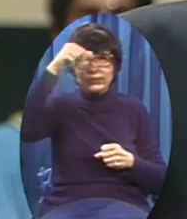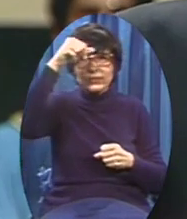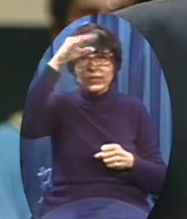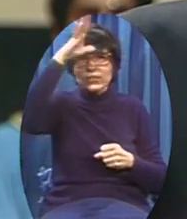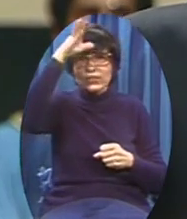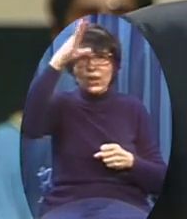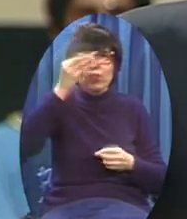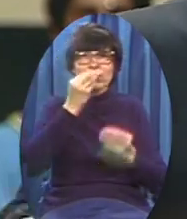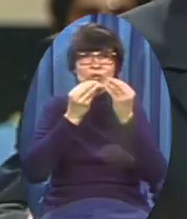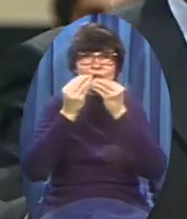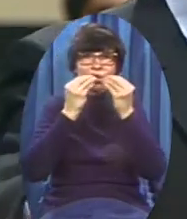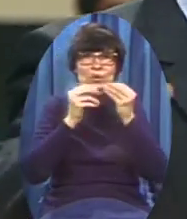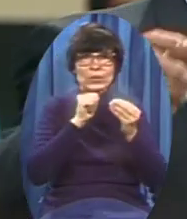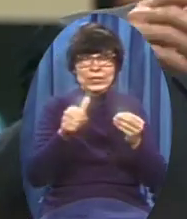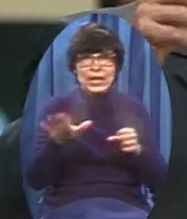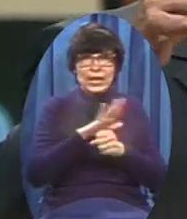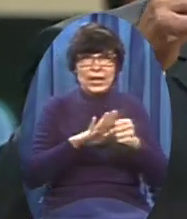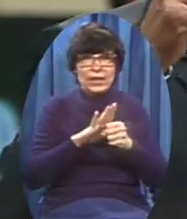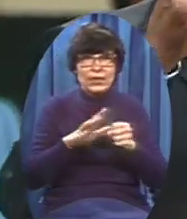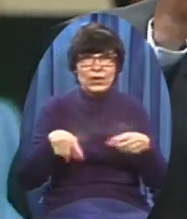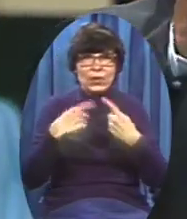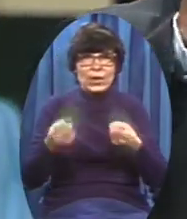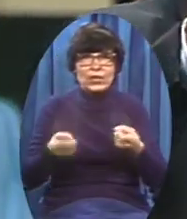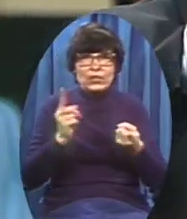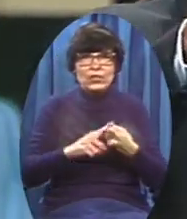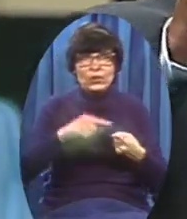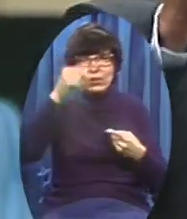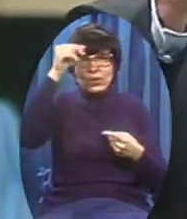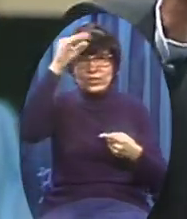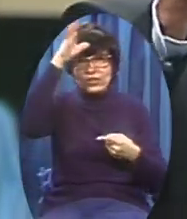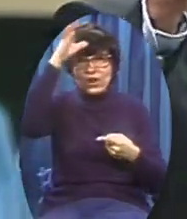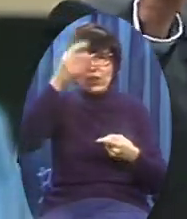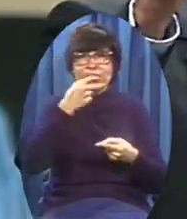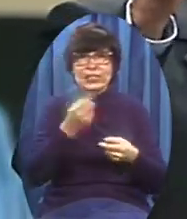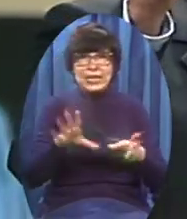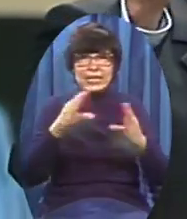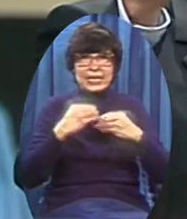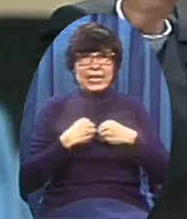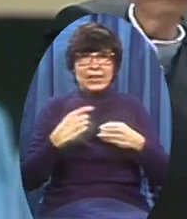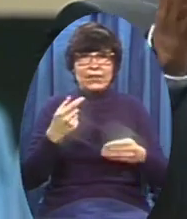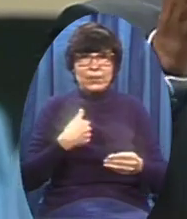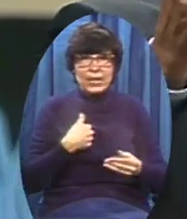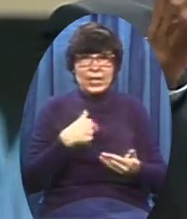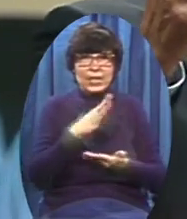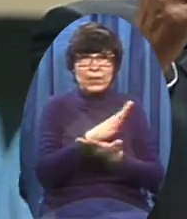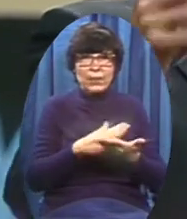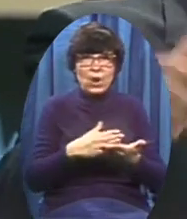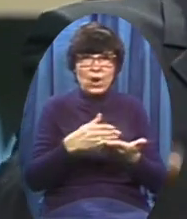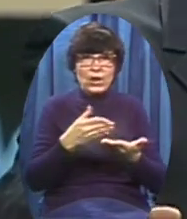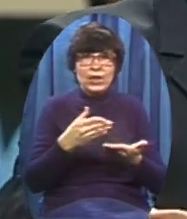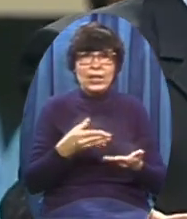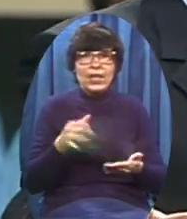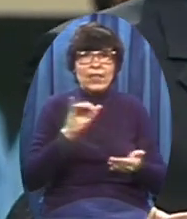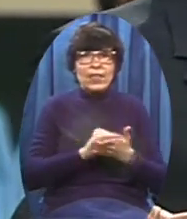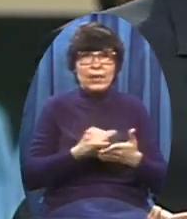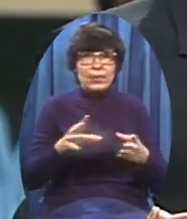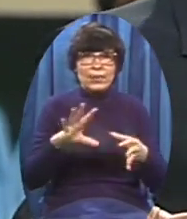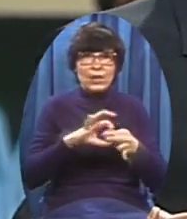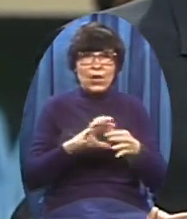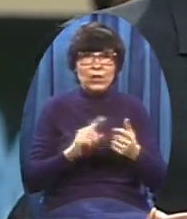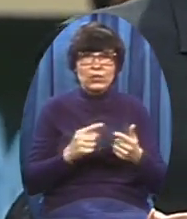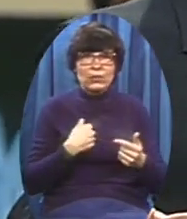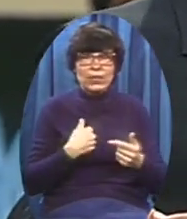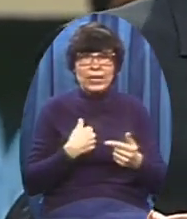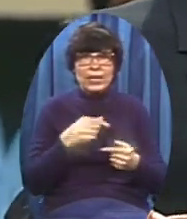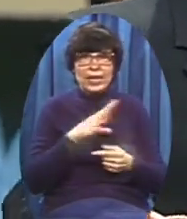him, and he went to his father and said, "Give me that portion of goods that belongeth to me." And not many days